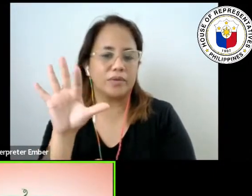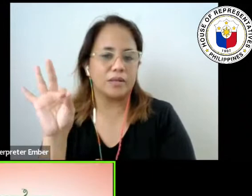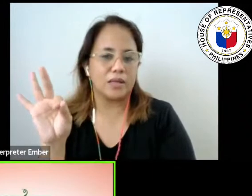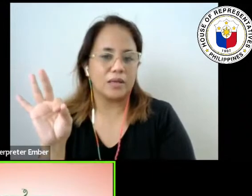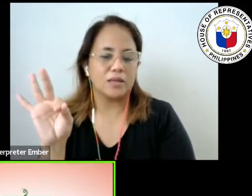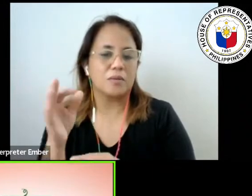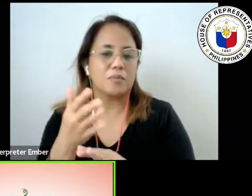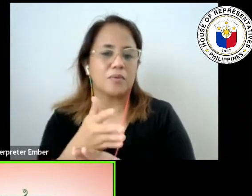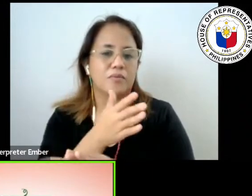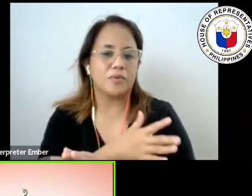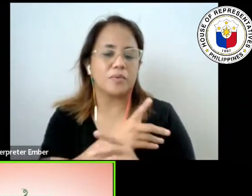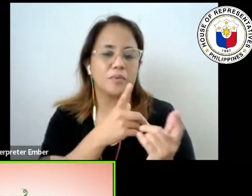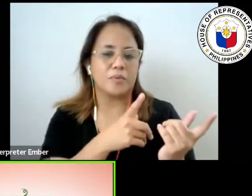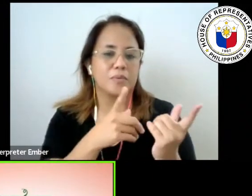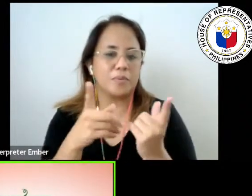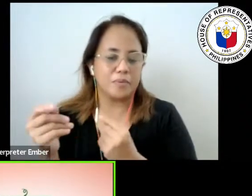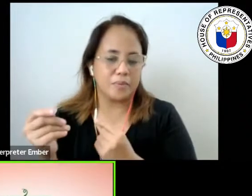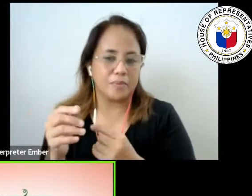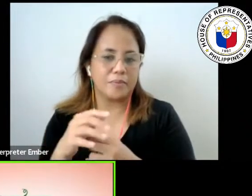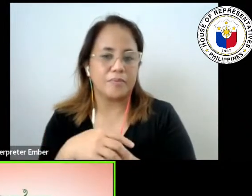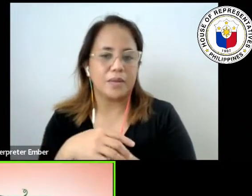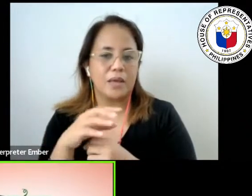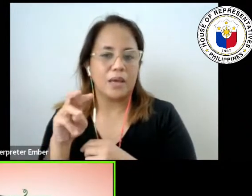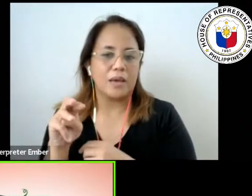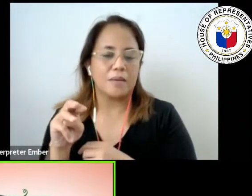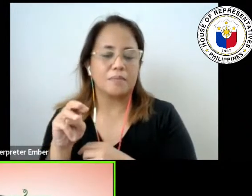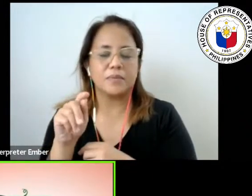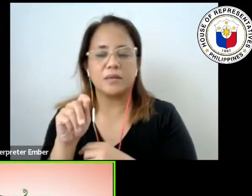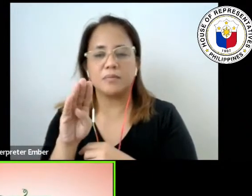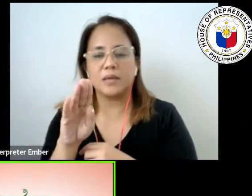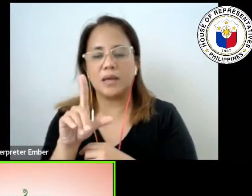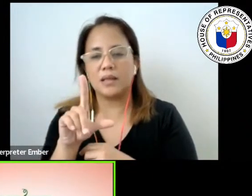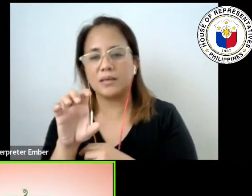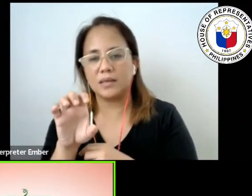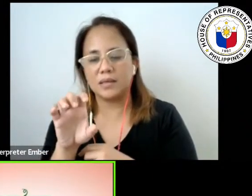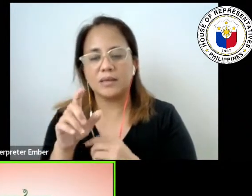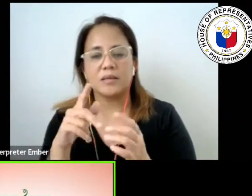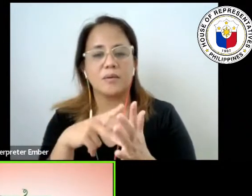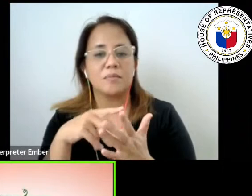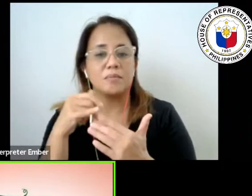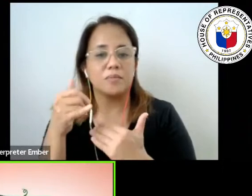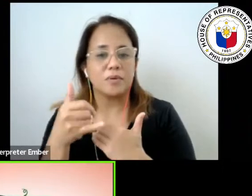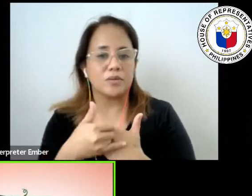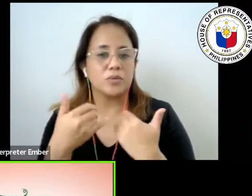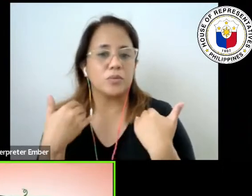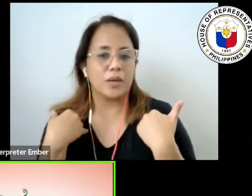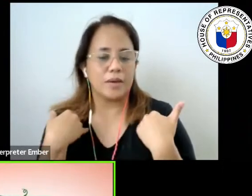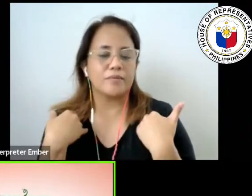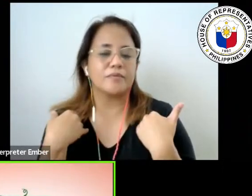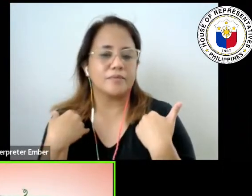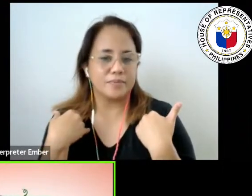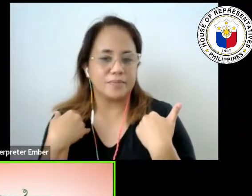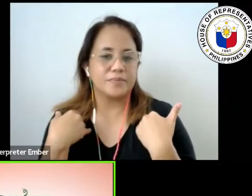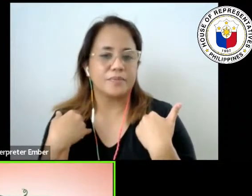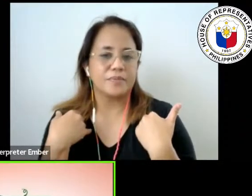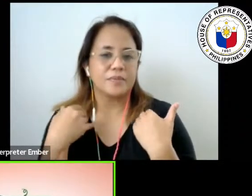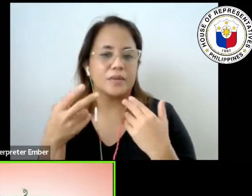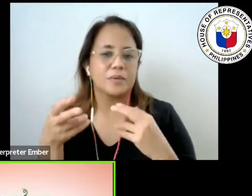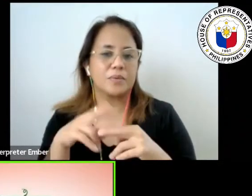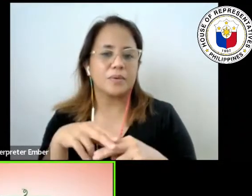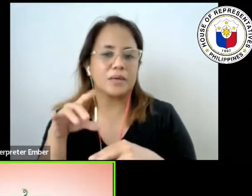65.59 prior to the implementation ng MTBLE ng project in 2012, nagkaroon po ng increase